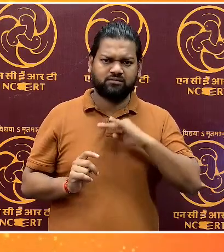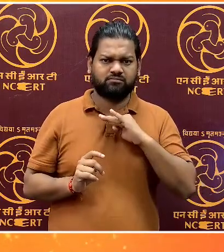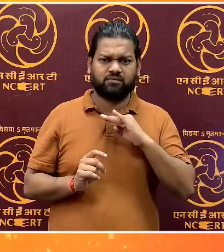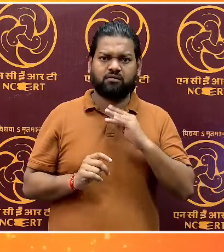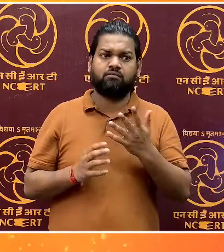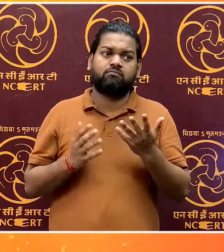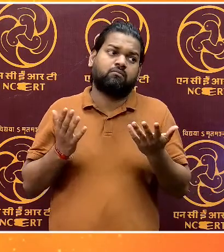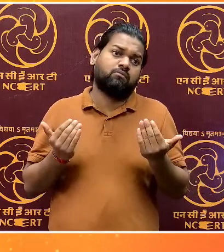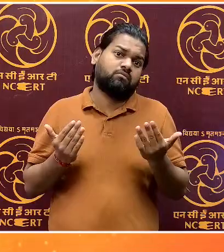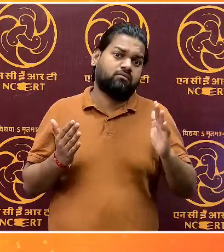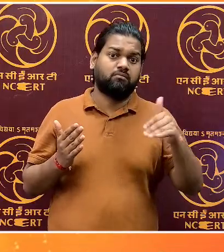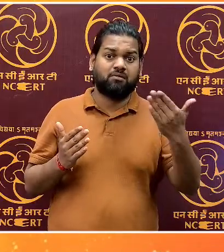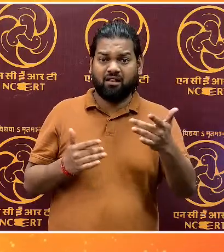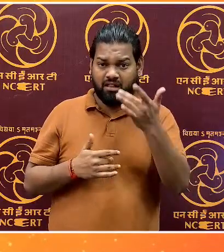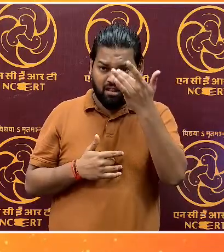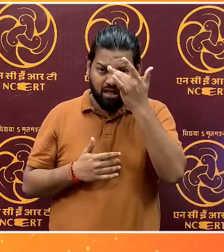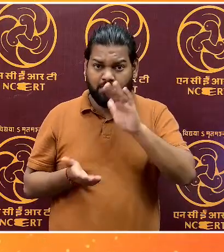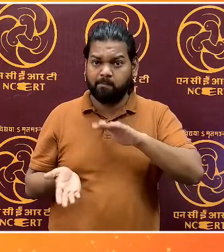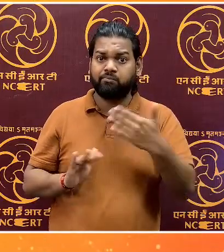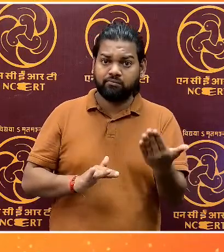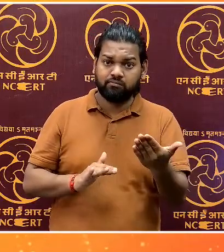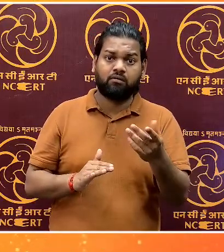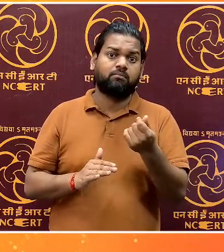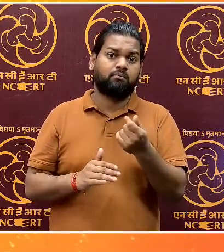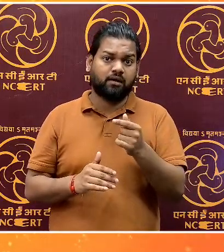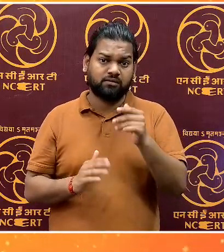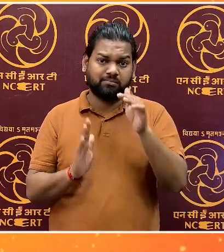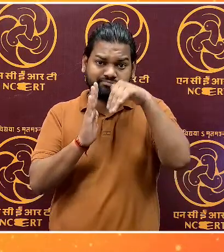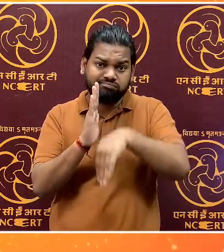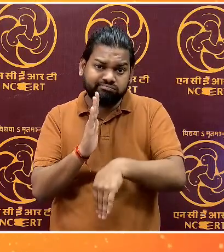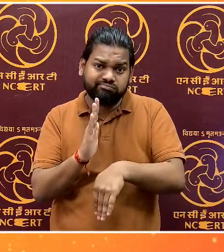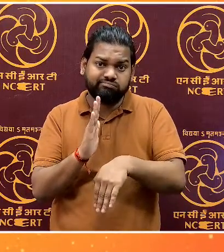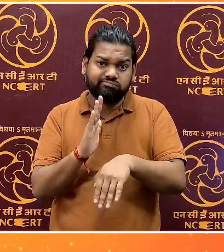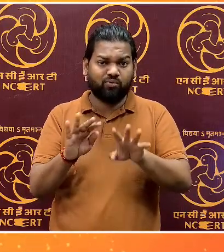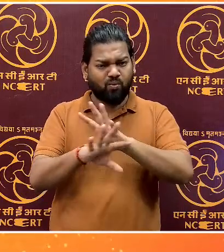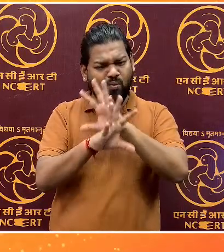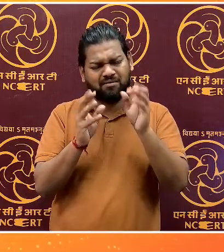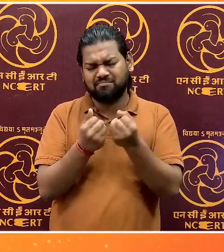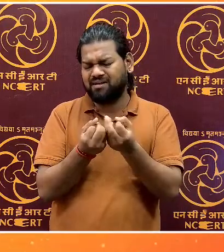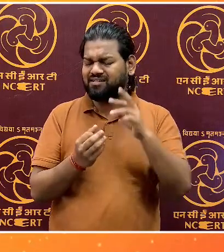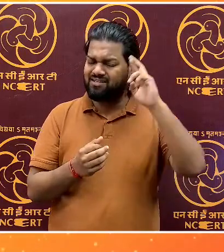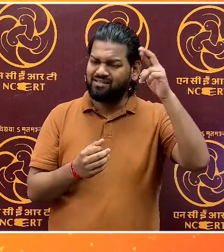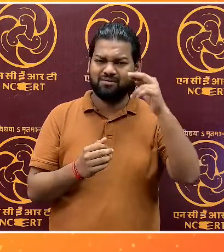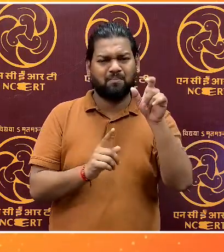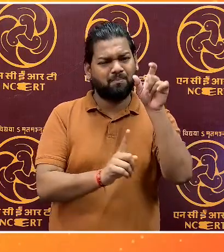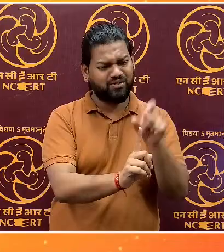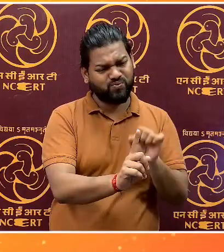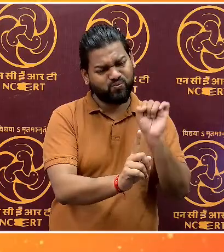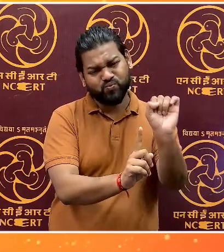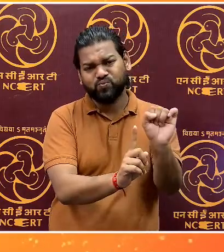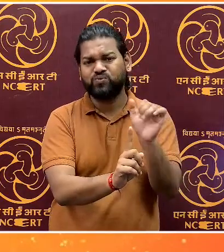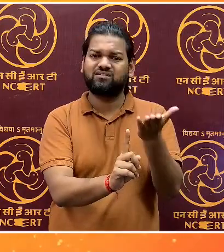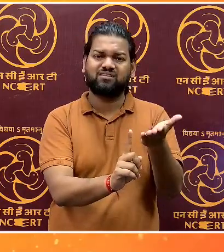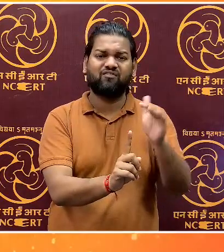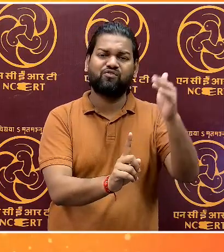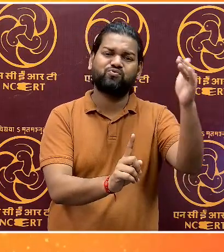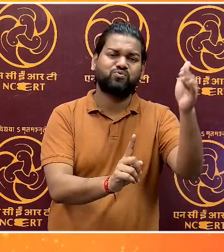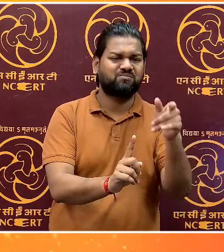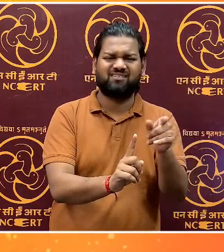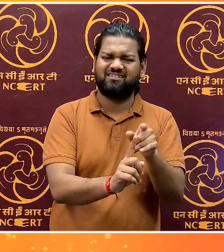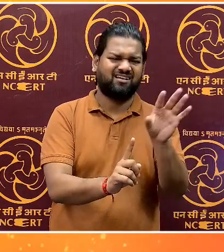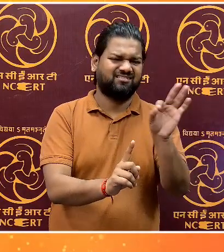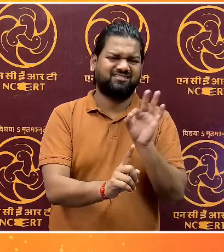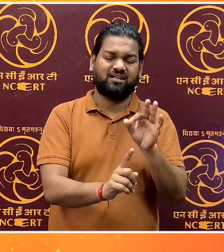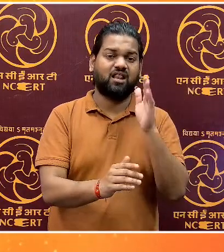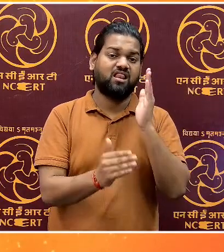death, illness, or even the inflation. So, because of all these reasons, an individual prefer current over future money. The